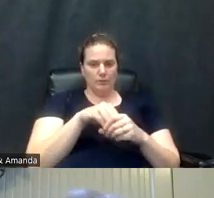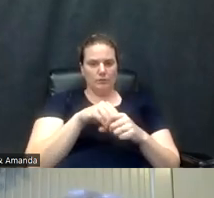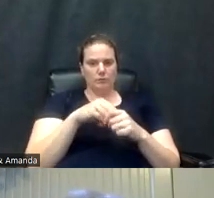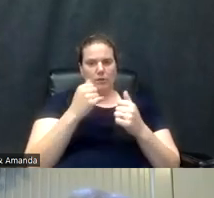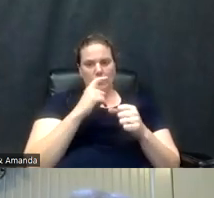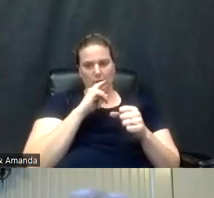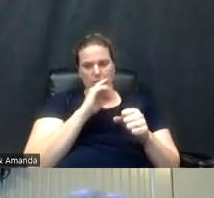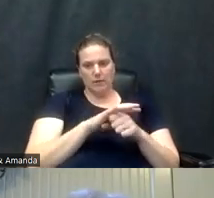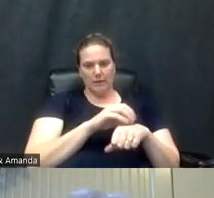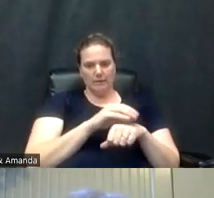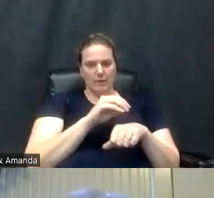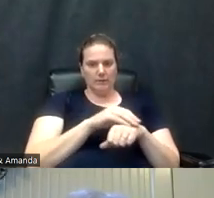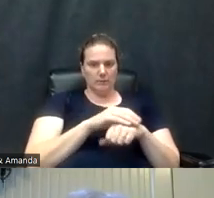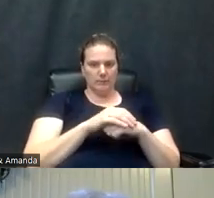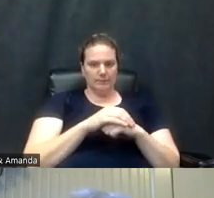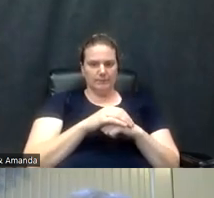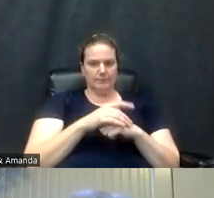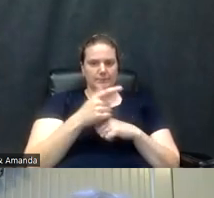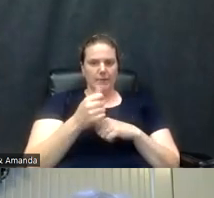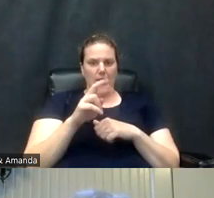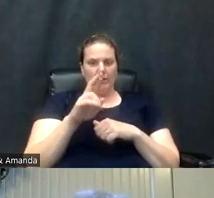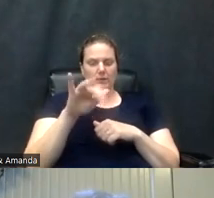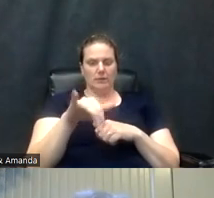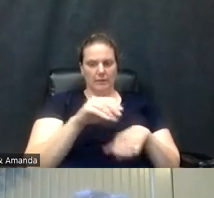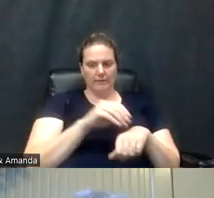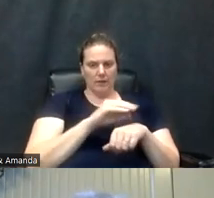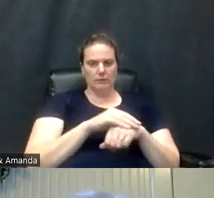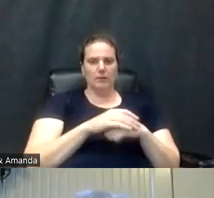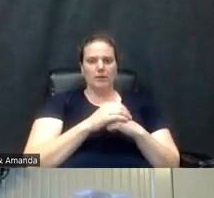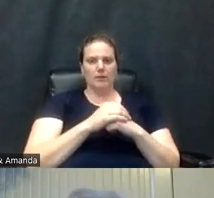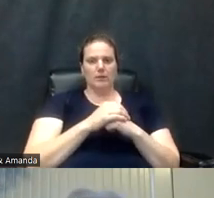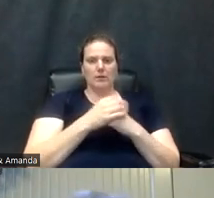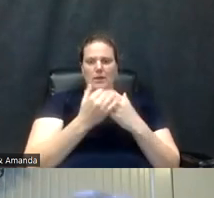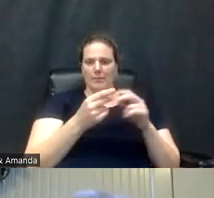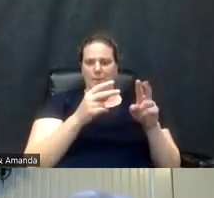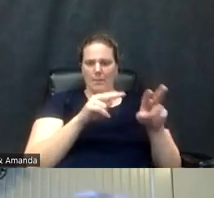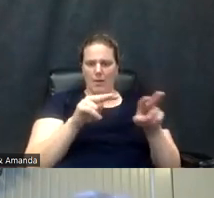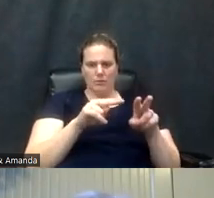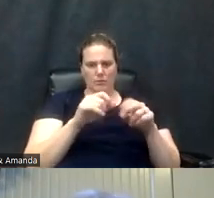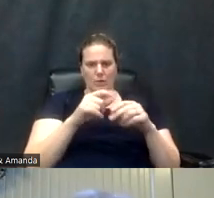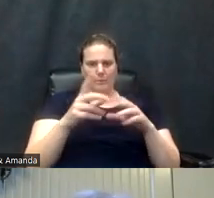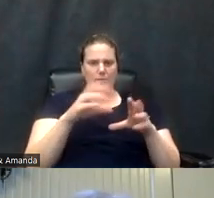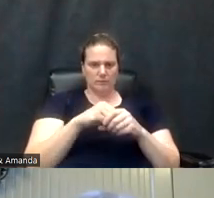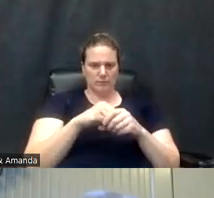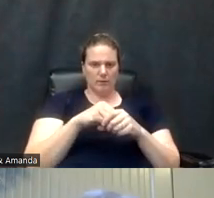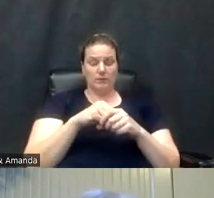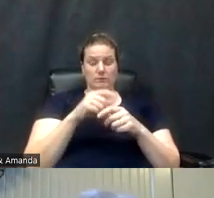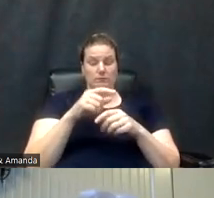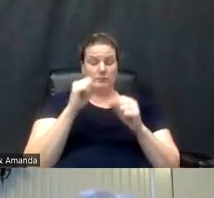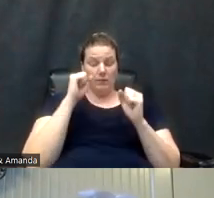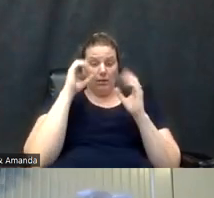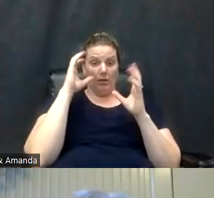they are supposed to. They may monitor or participate, this kind of baffled me, but the monitor may monitor